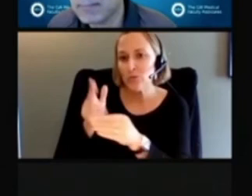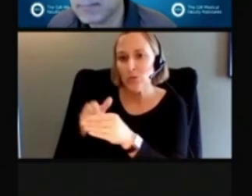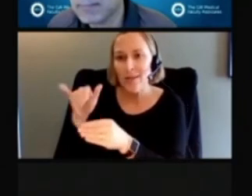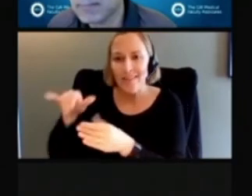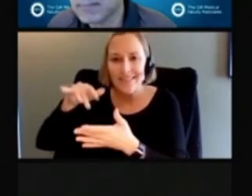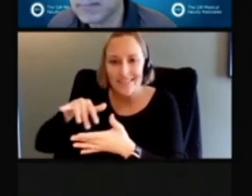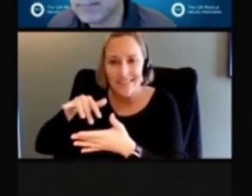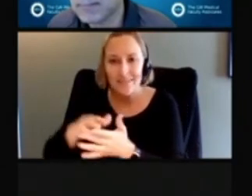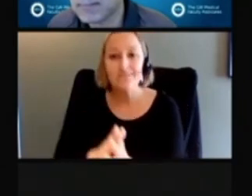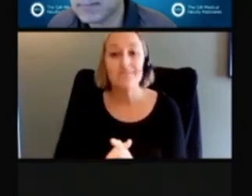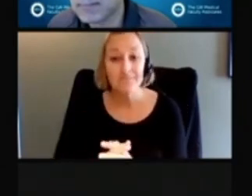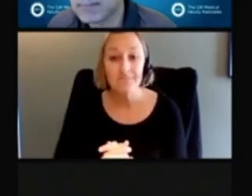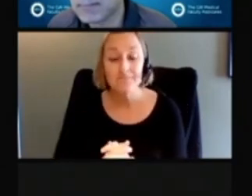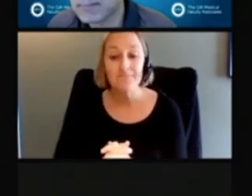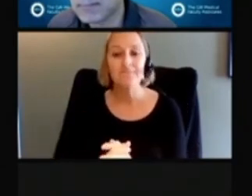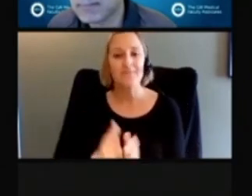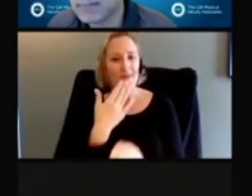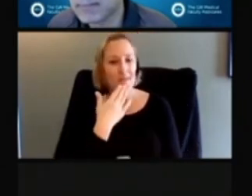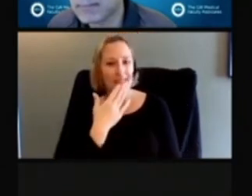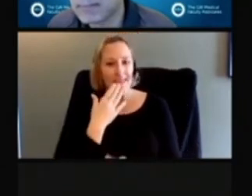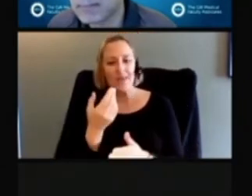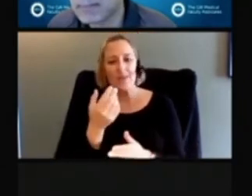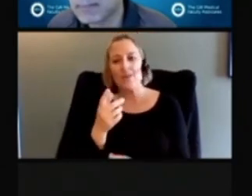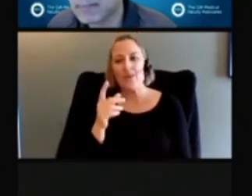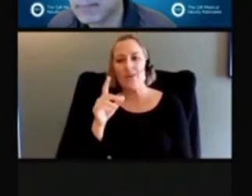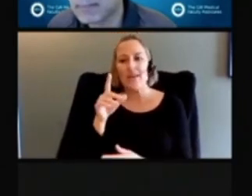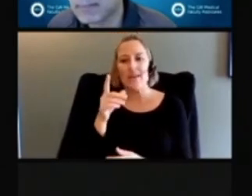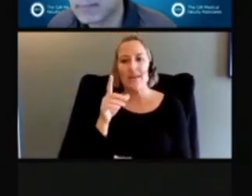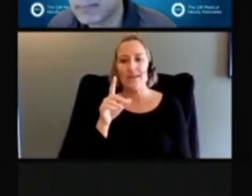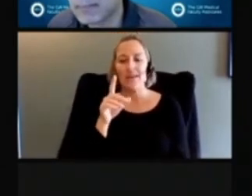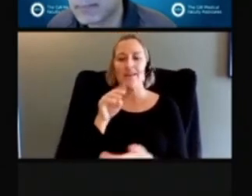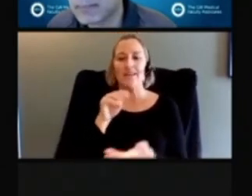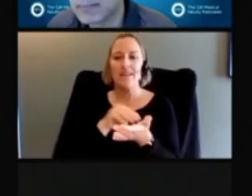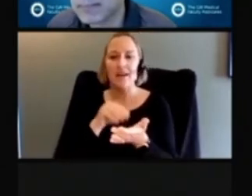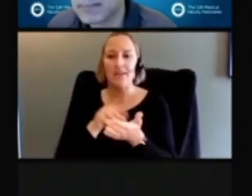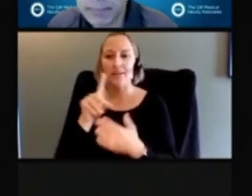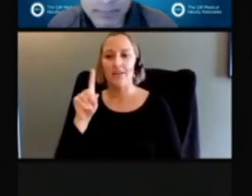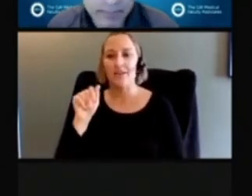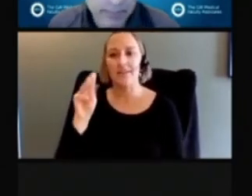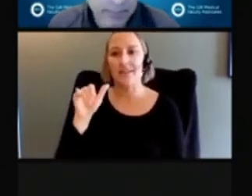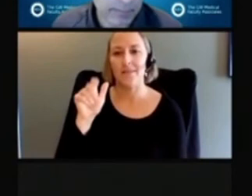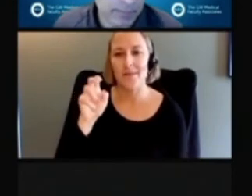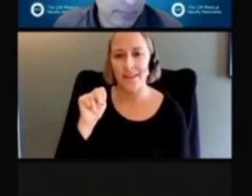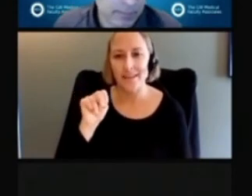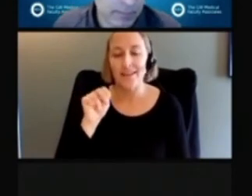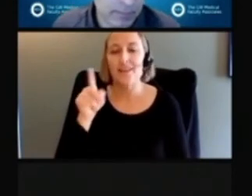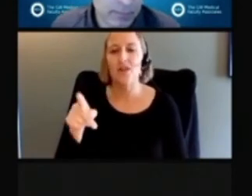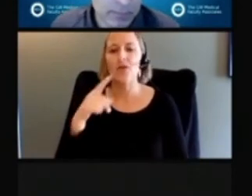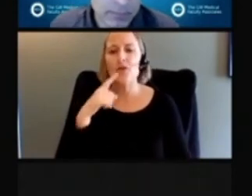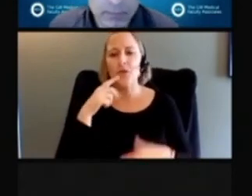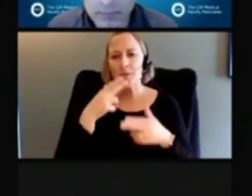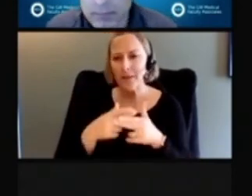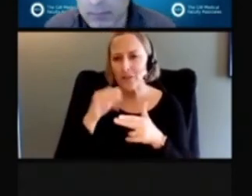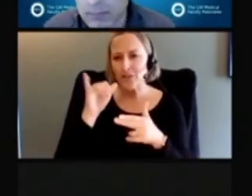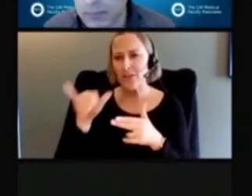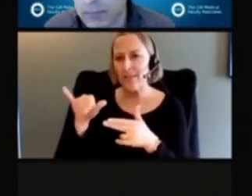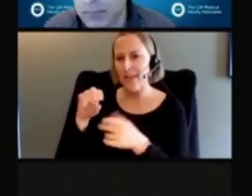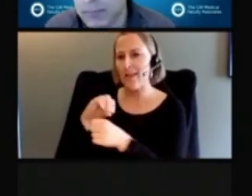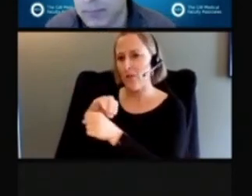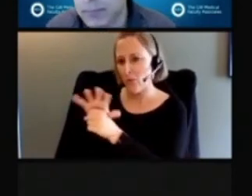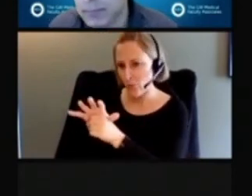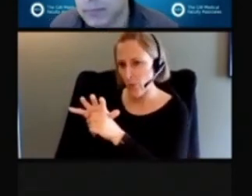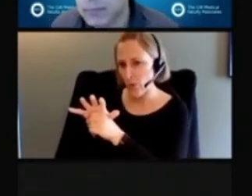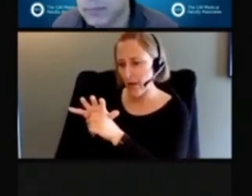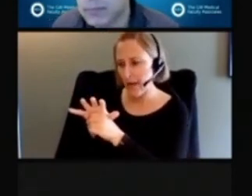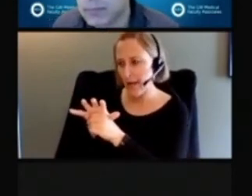Thank you. So Dr. Damian, you alluded to the fact that the pandemic introduced you to this